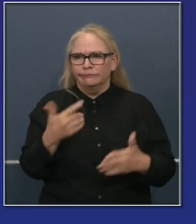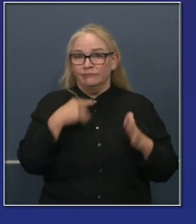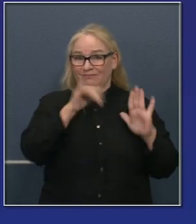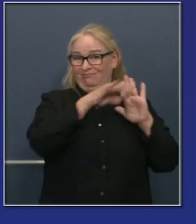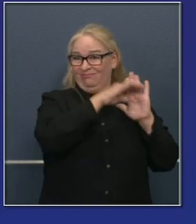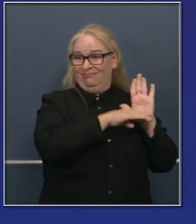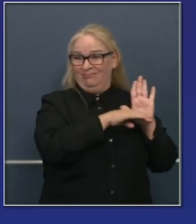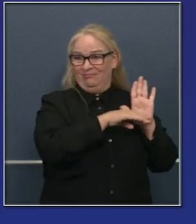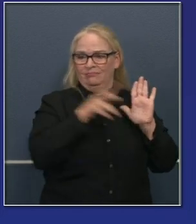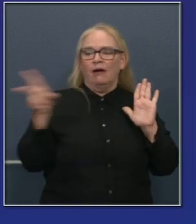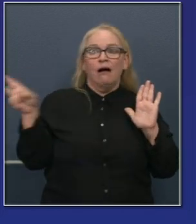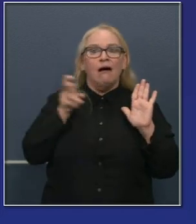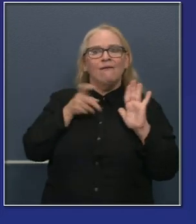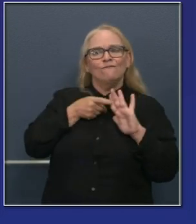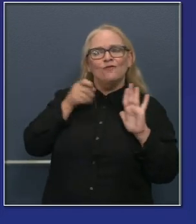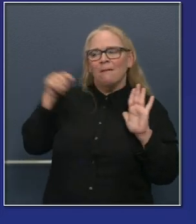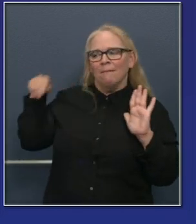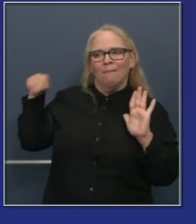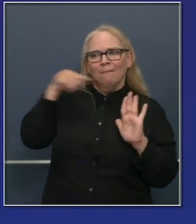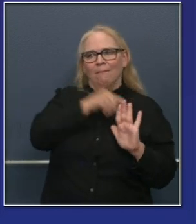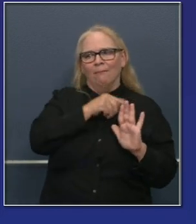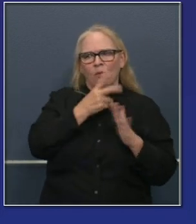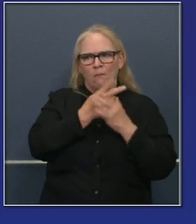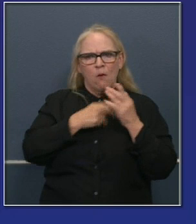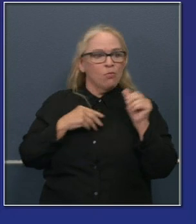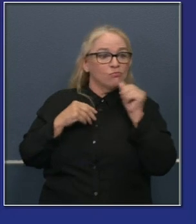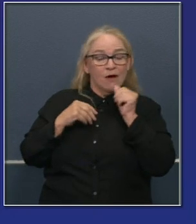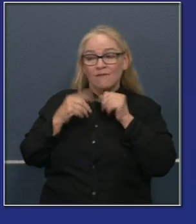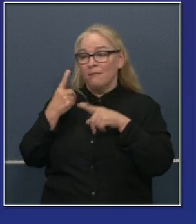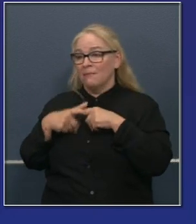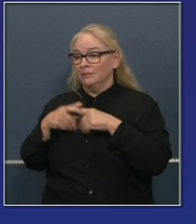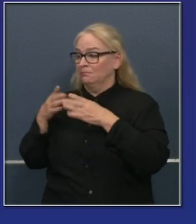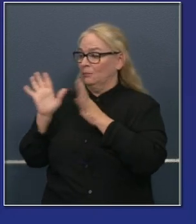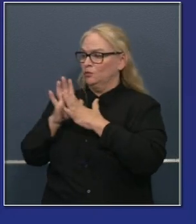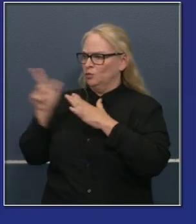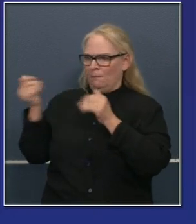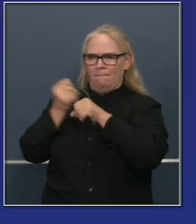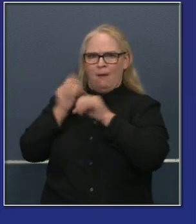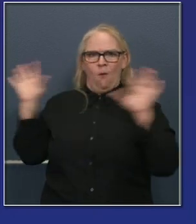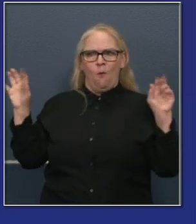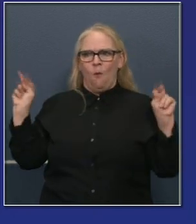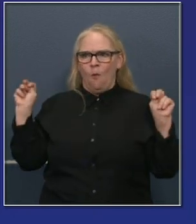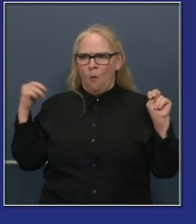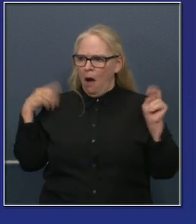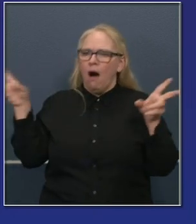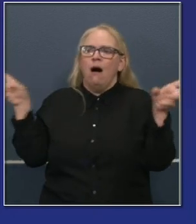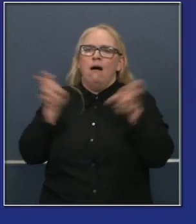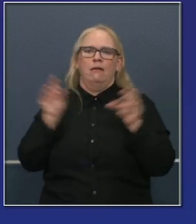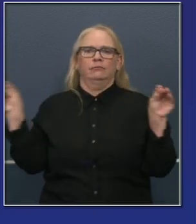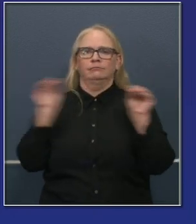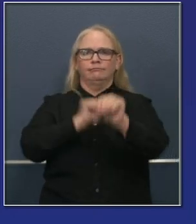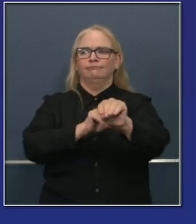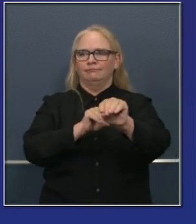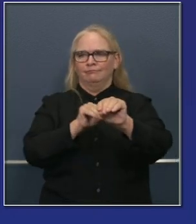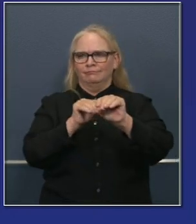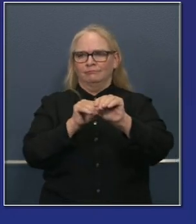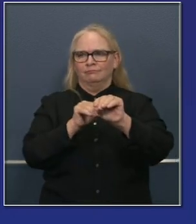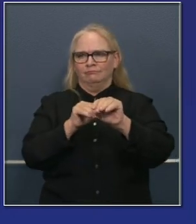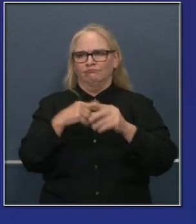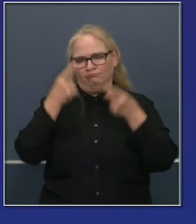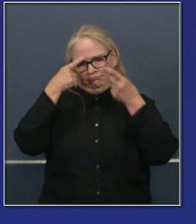our expectations, public and private schools in the state of California, expectations, mandates